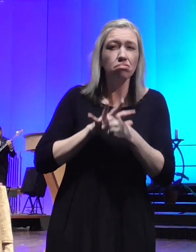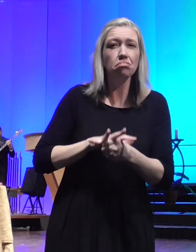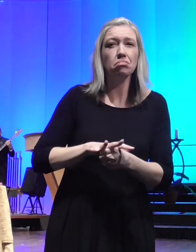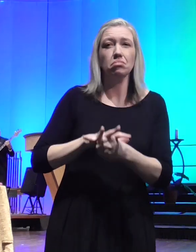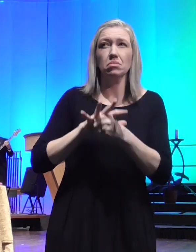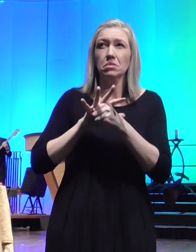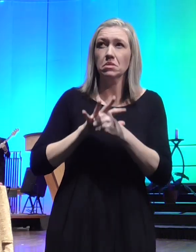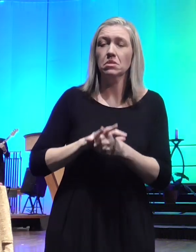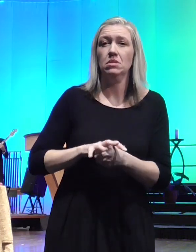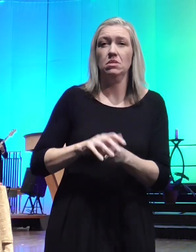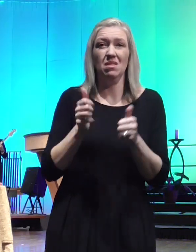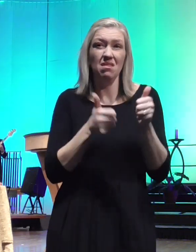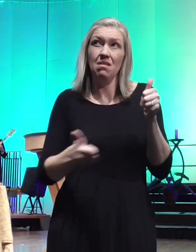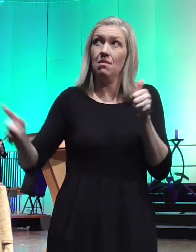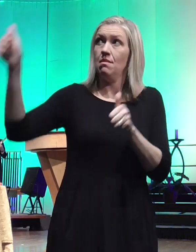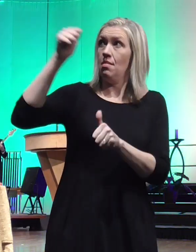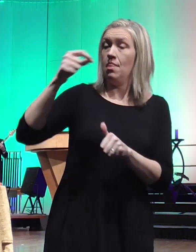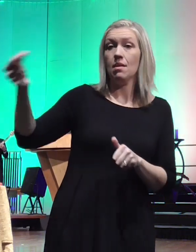in, they